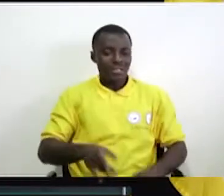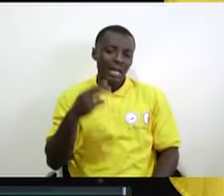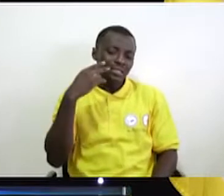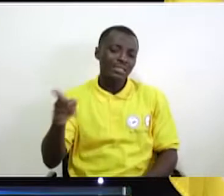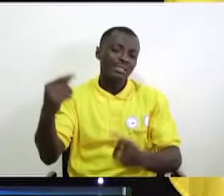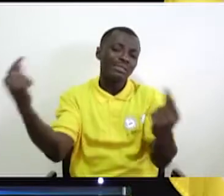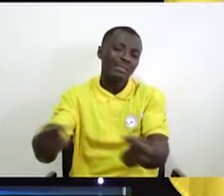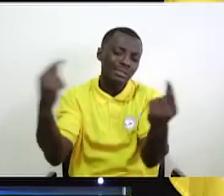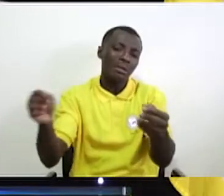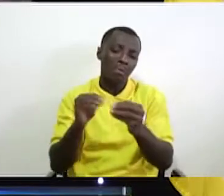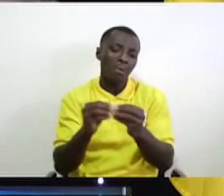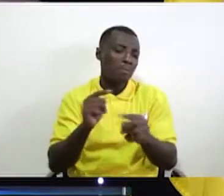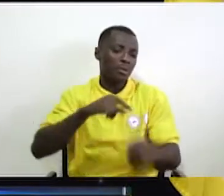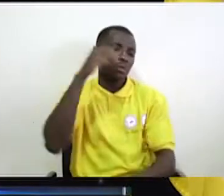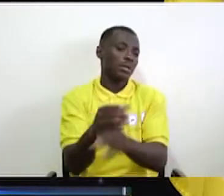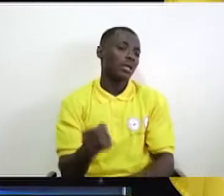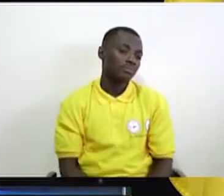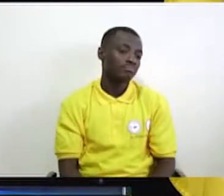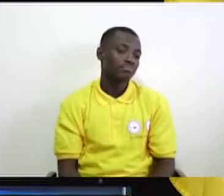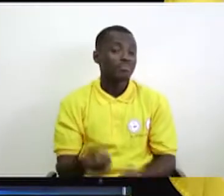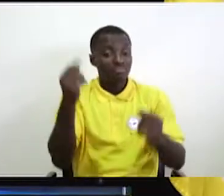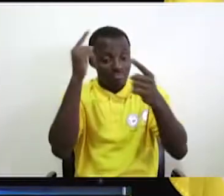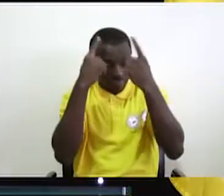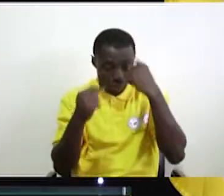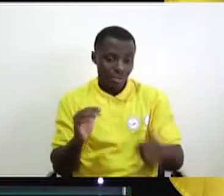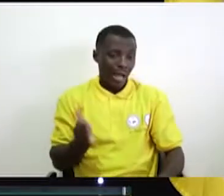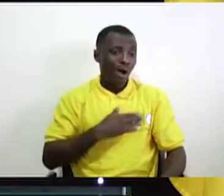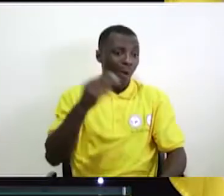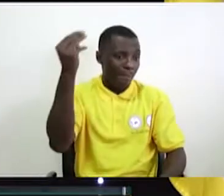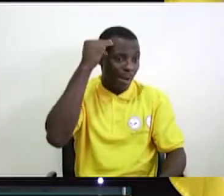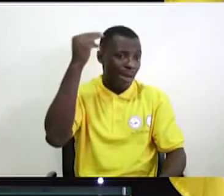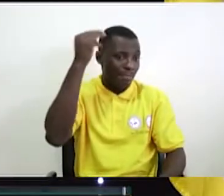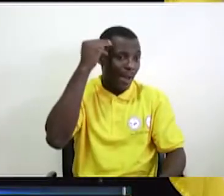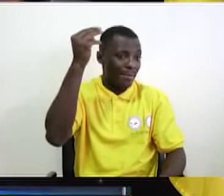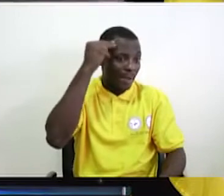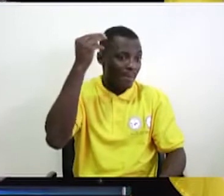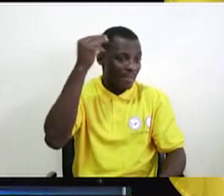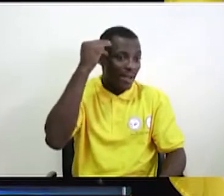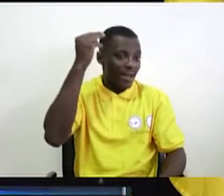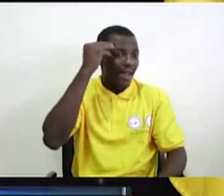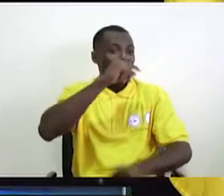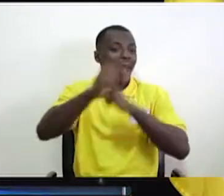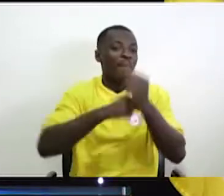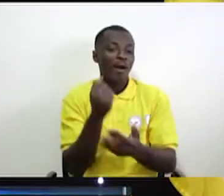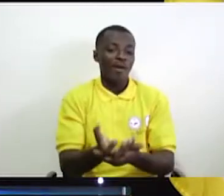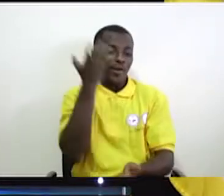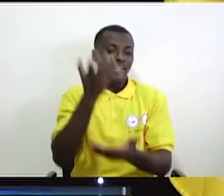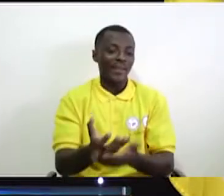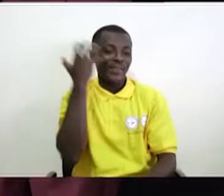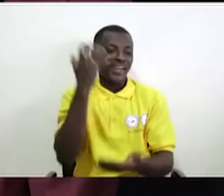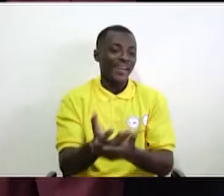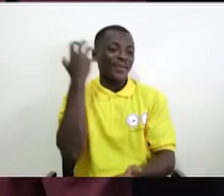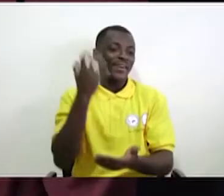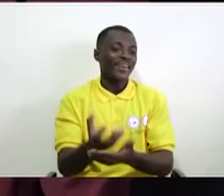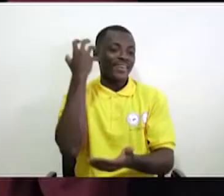unconcerned. Because our mind and our thought of the Christian today is what he will eat and wear. If he say, yeah, Jenny,